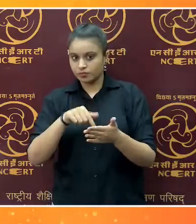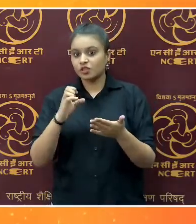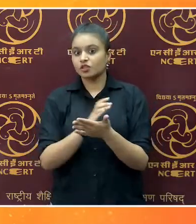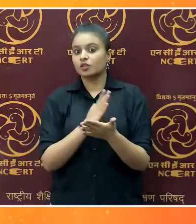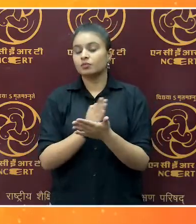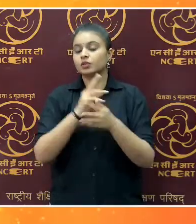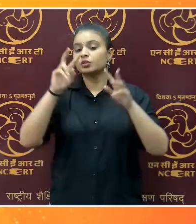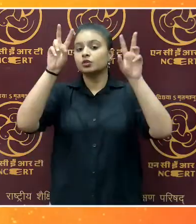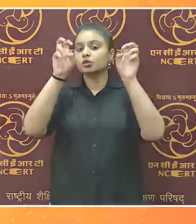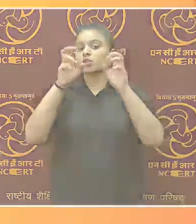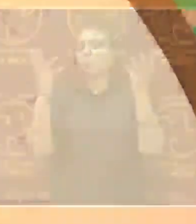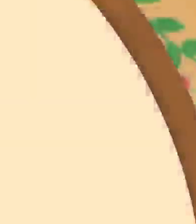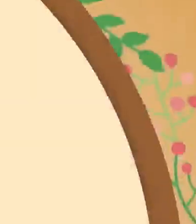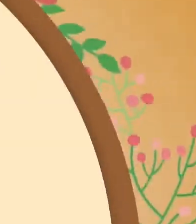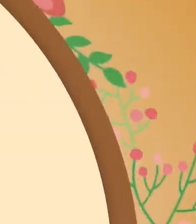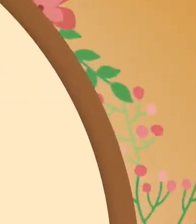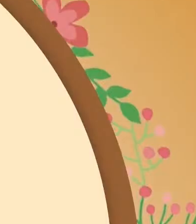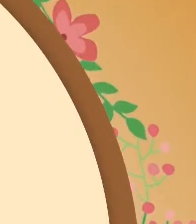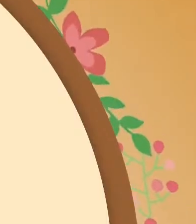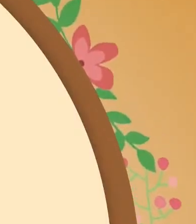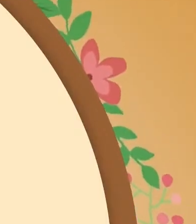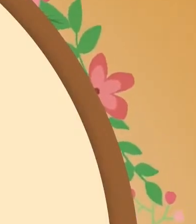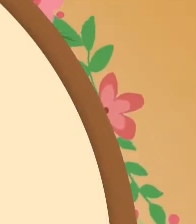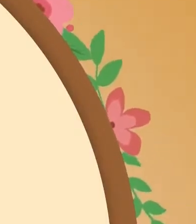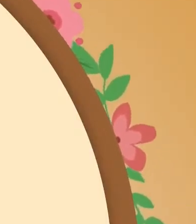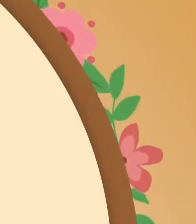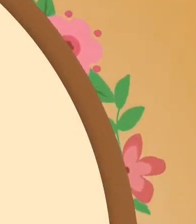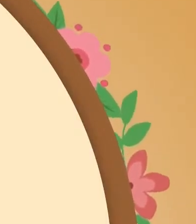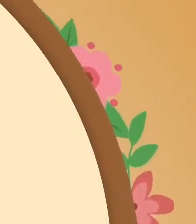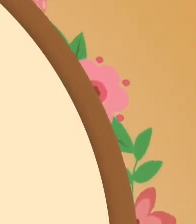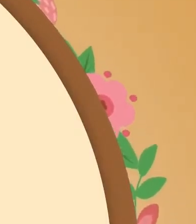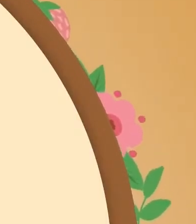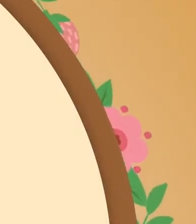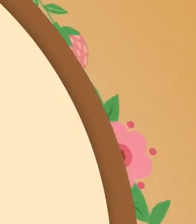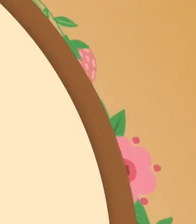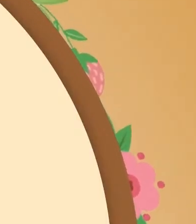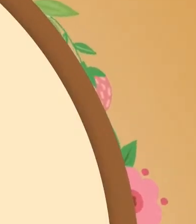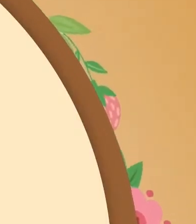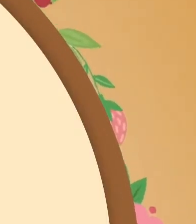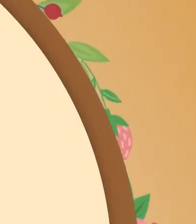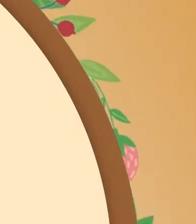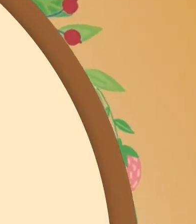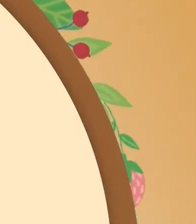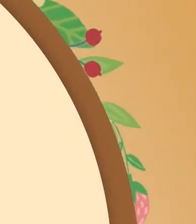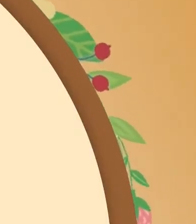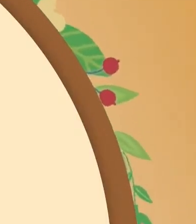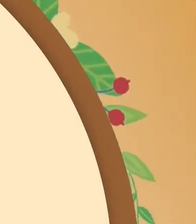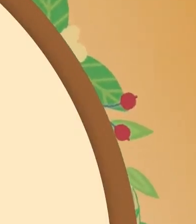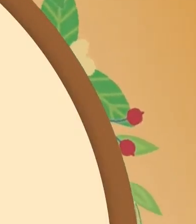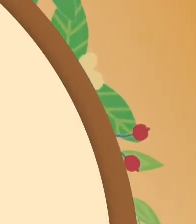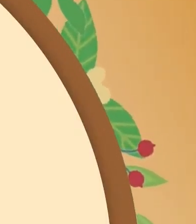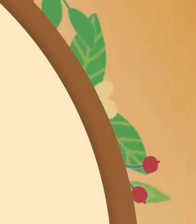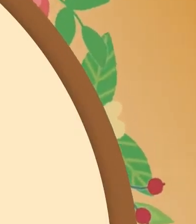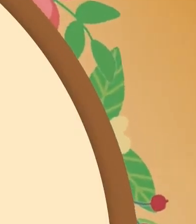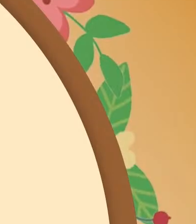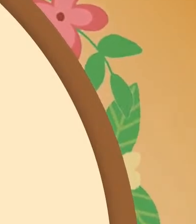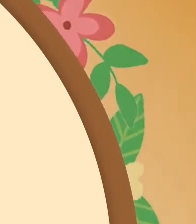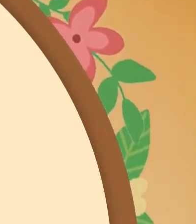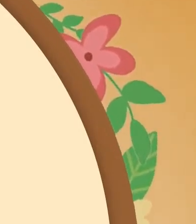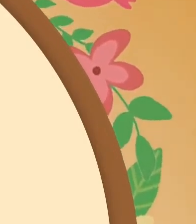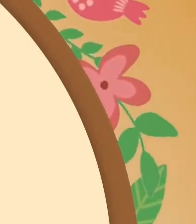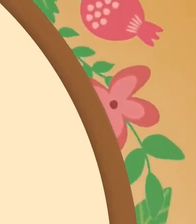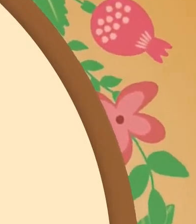title is Animal, Birds and Dr. Dolittle. Well, we have heard of Dr. Dolittle, but what kind